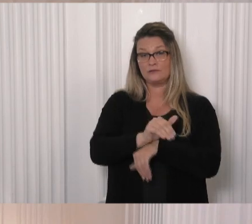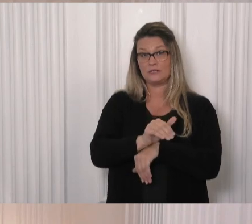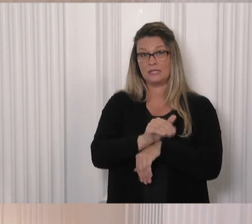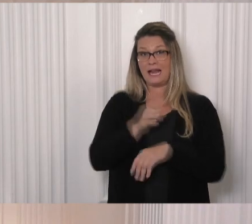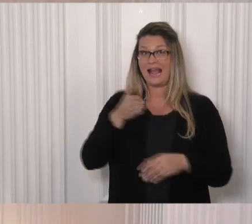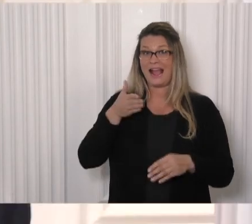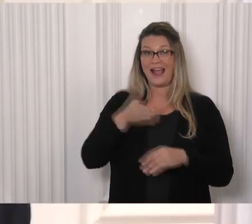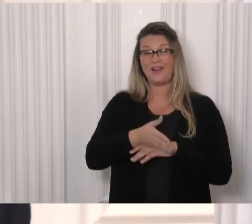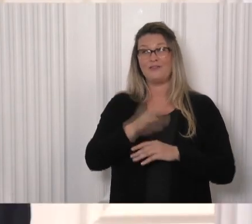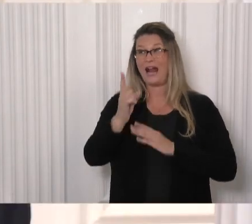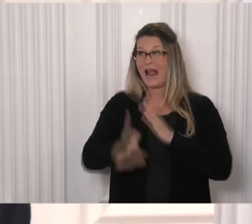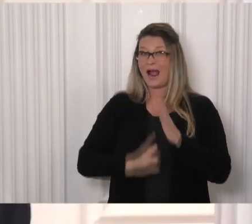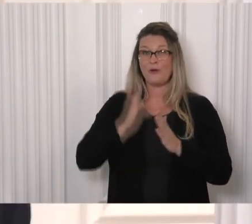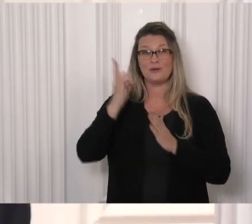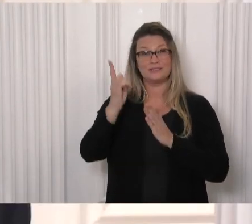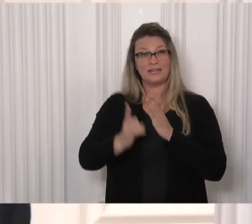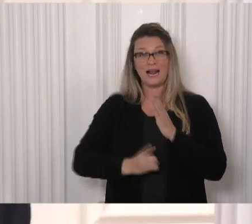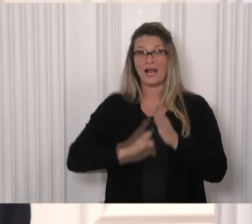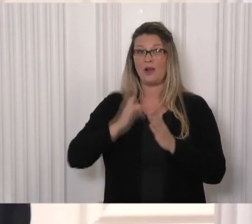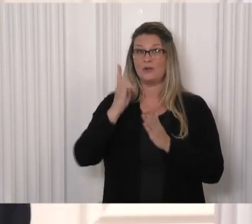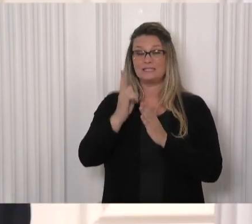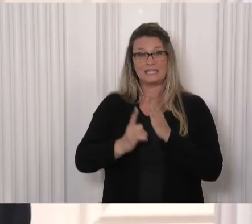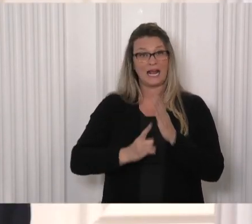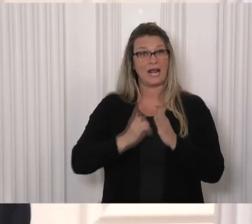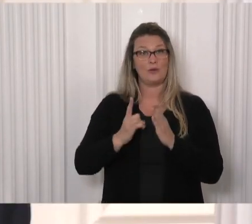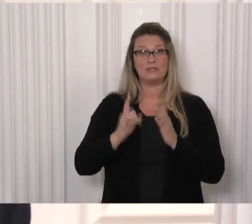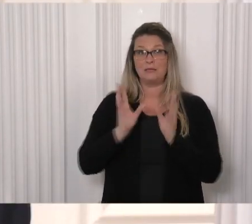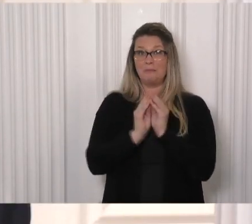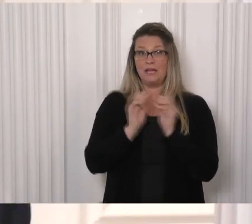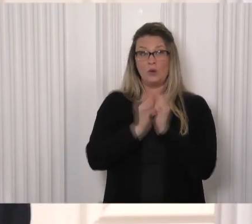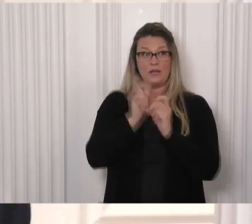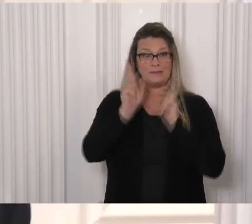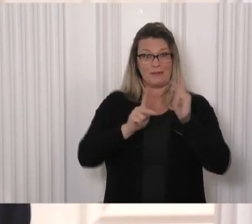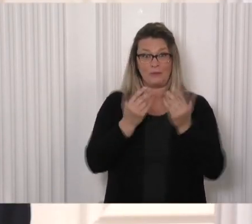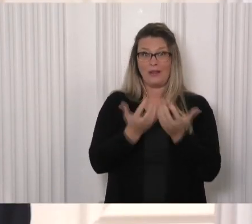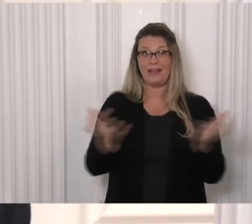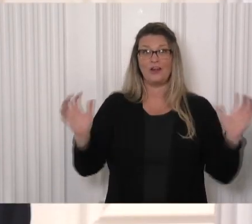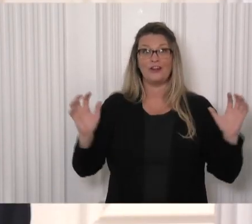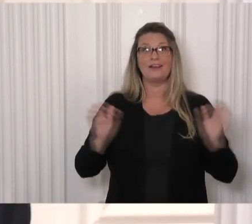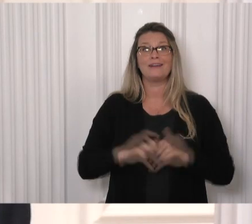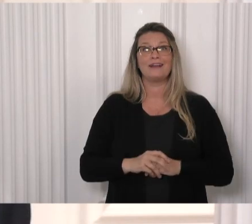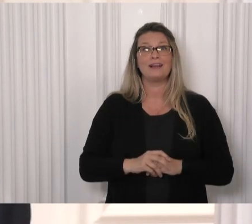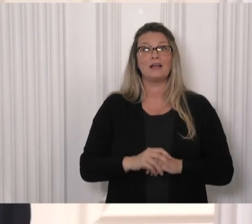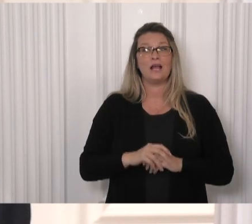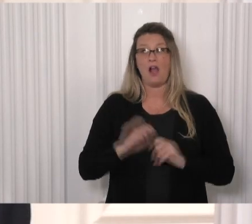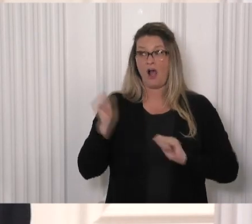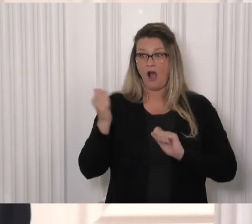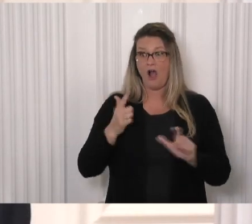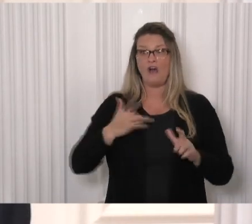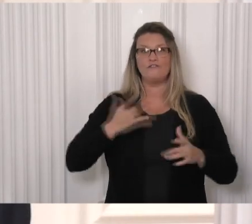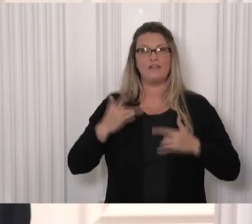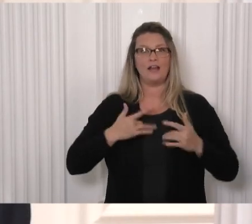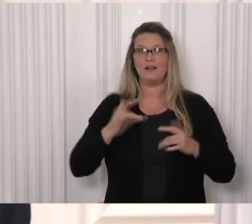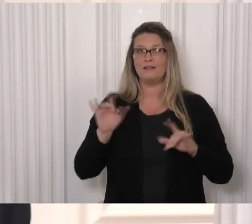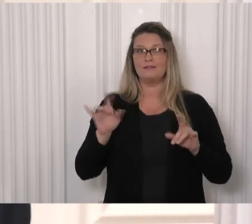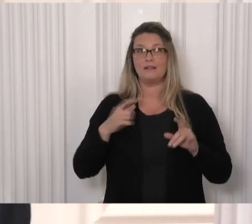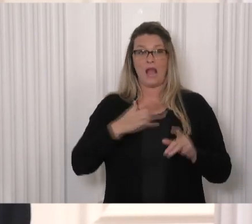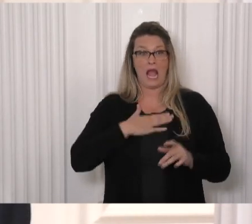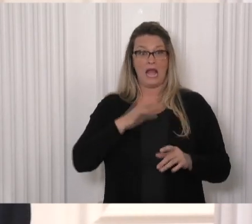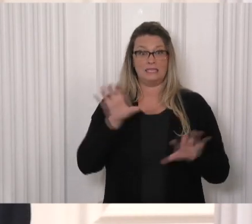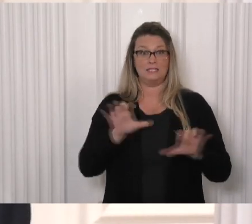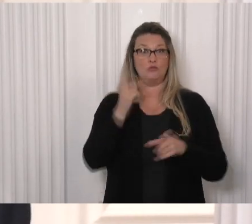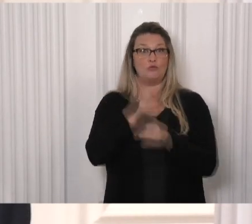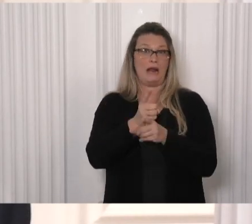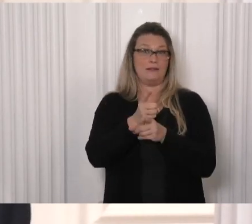of discussion with these great people behind me, everyone here felt like that I was to go and do exactly what I